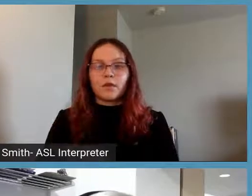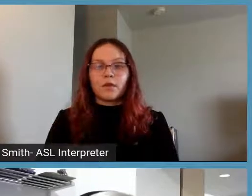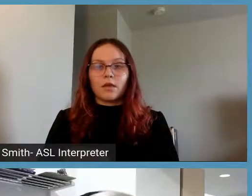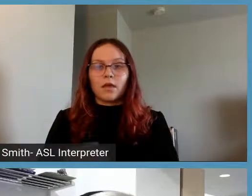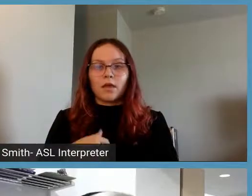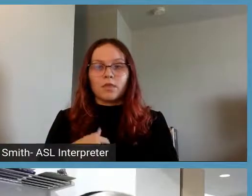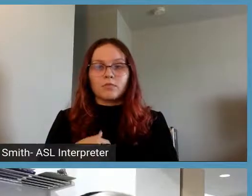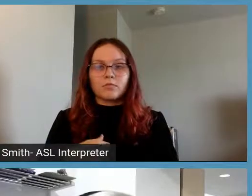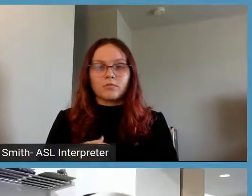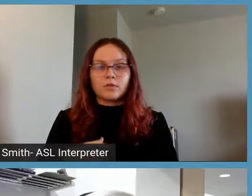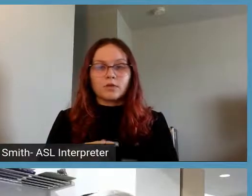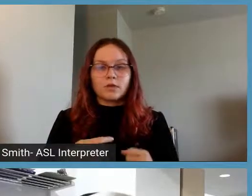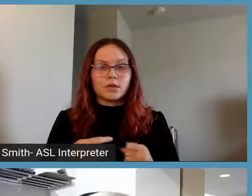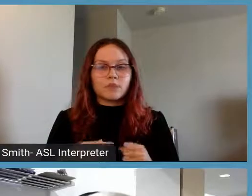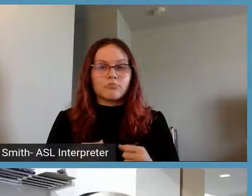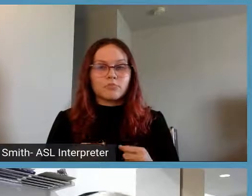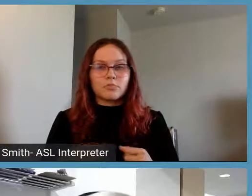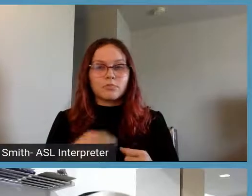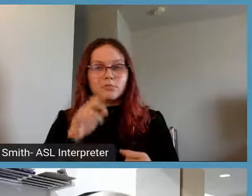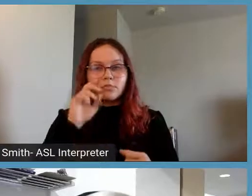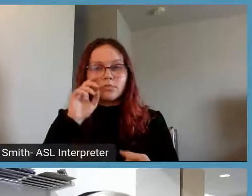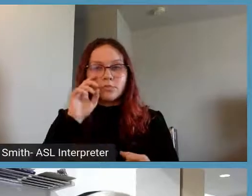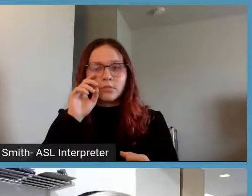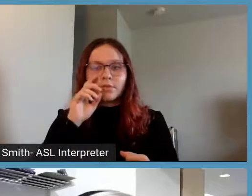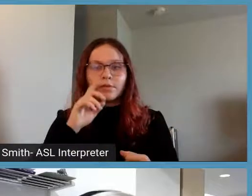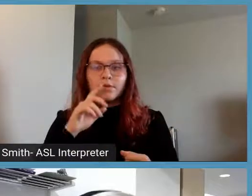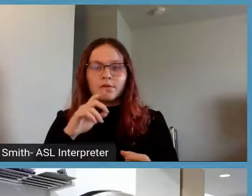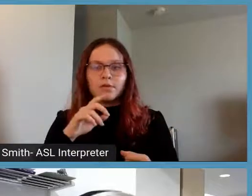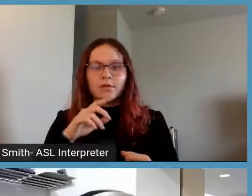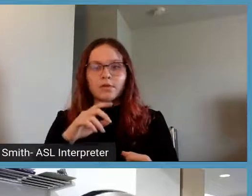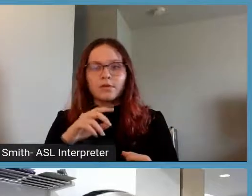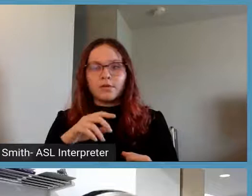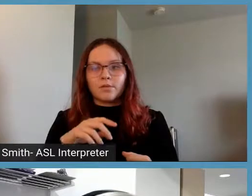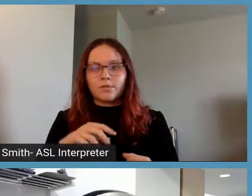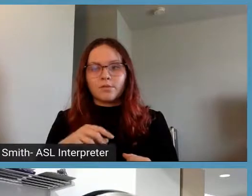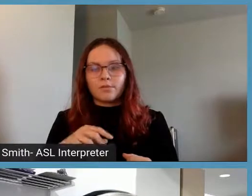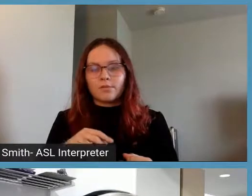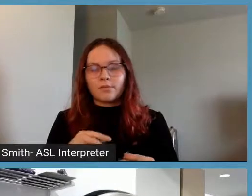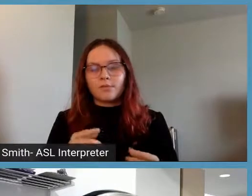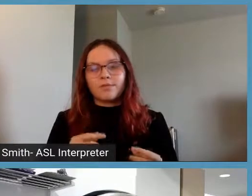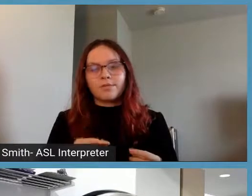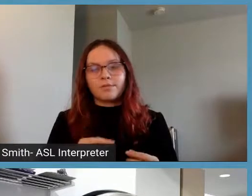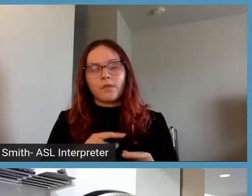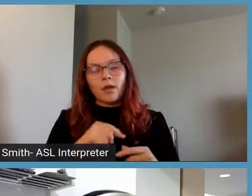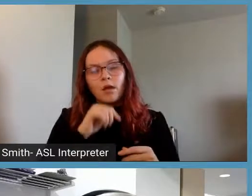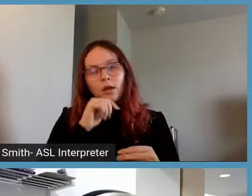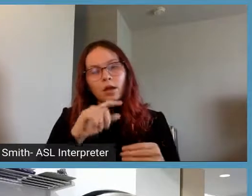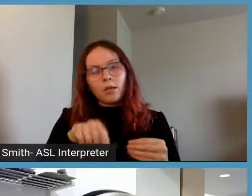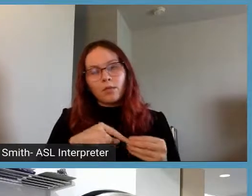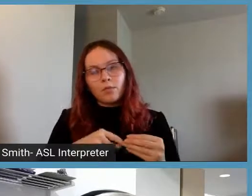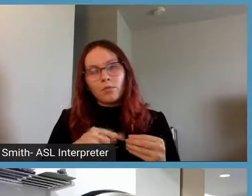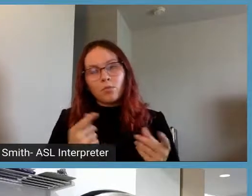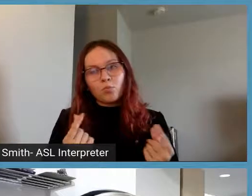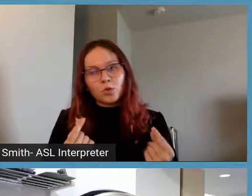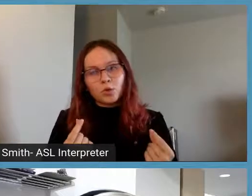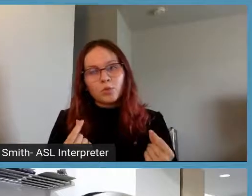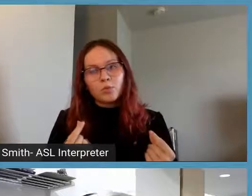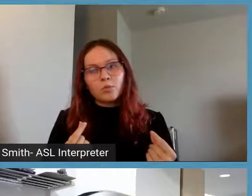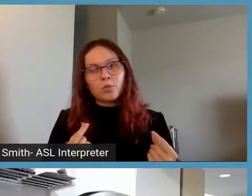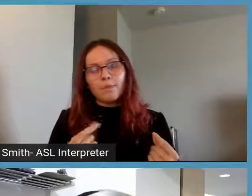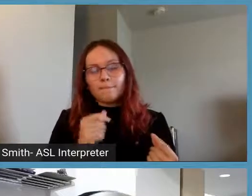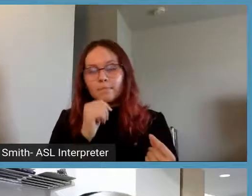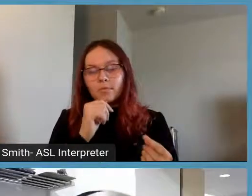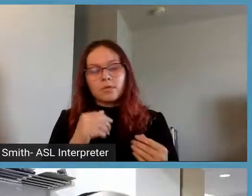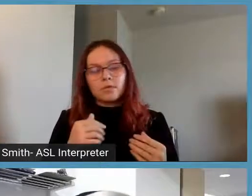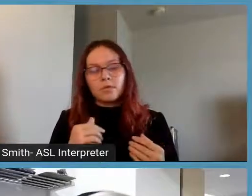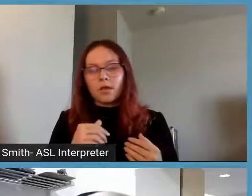or retaining the audience as much as it's about that we've gained audiences that hold an expectation that